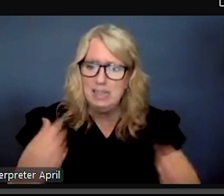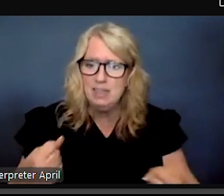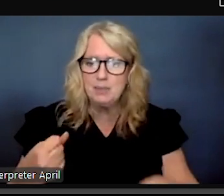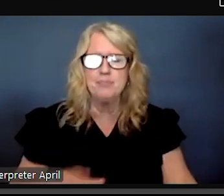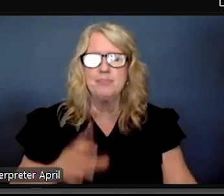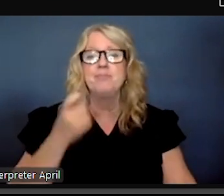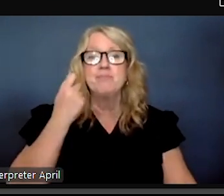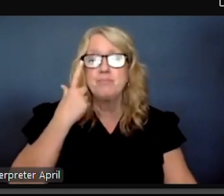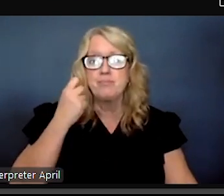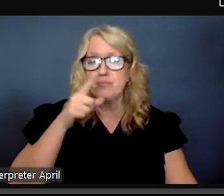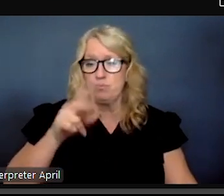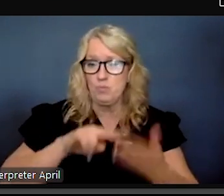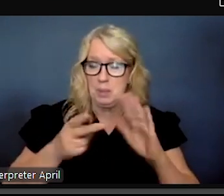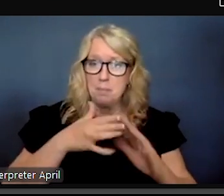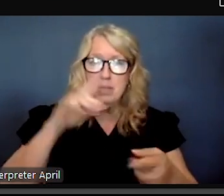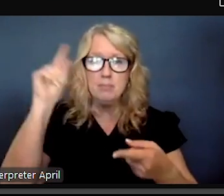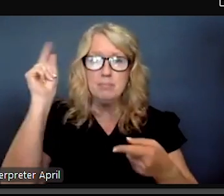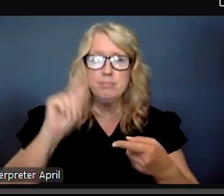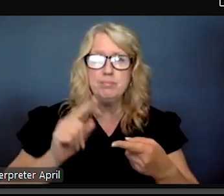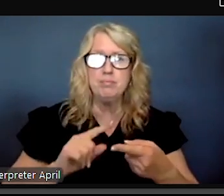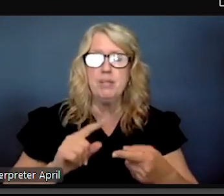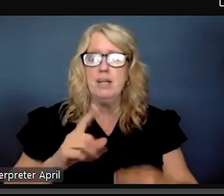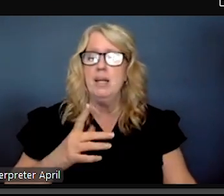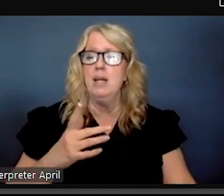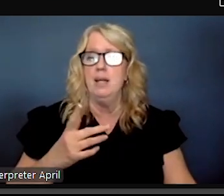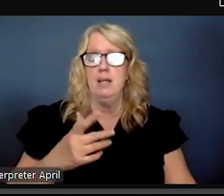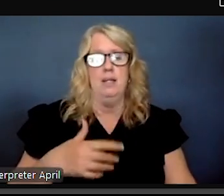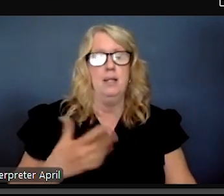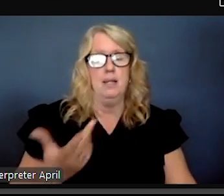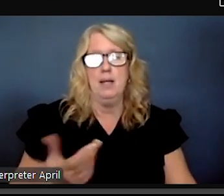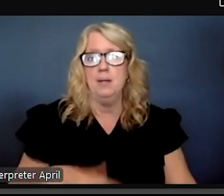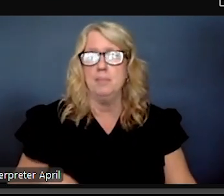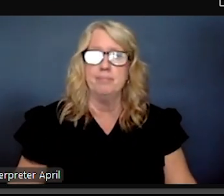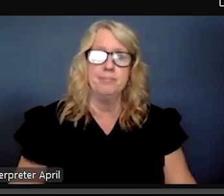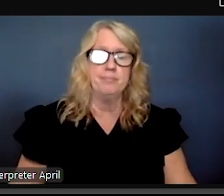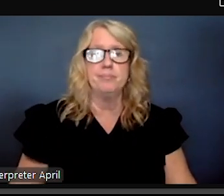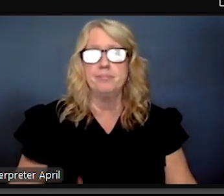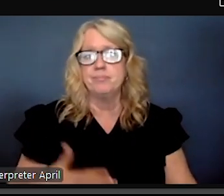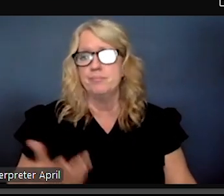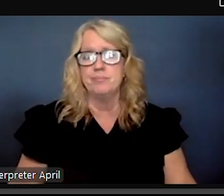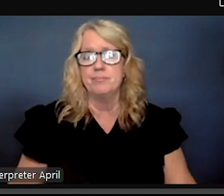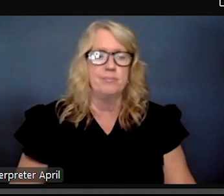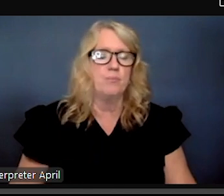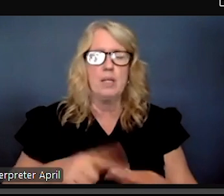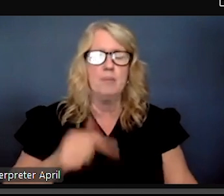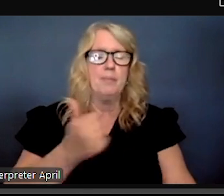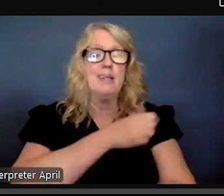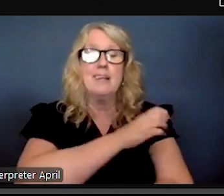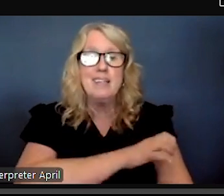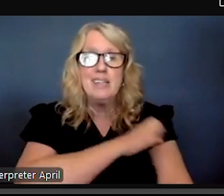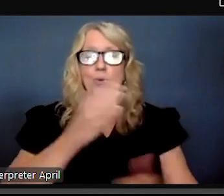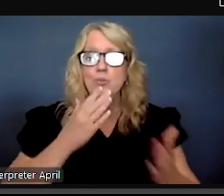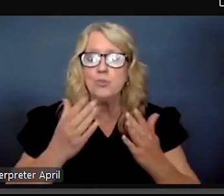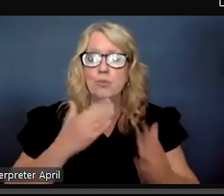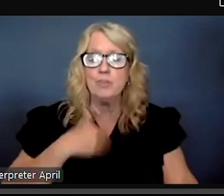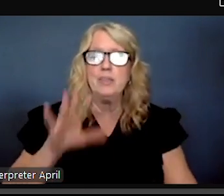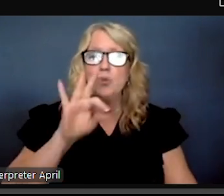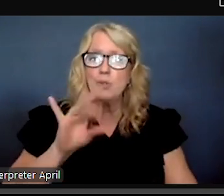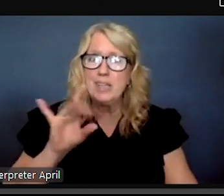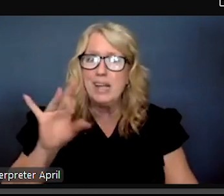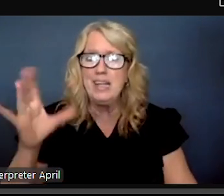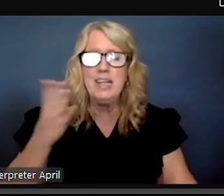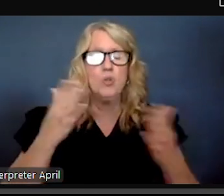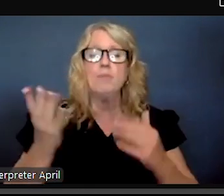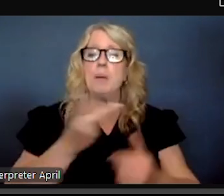though, doesn't at all diminish the need for more like for clinical services or 988 services. Both of those